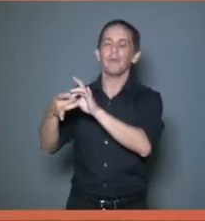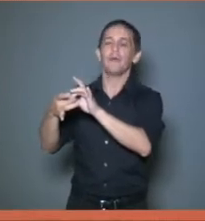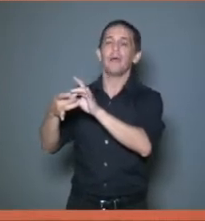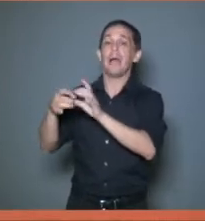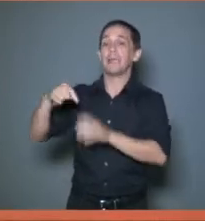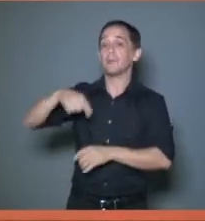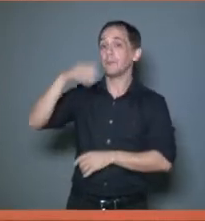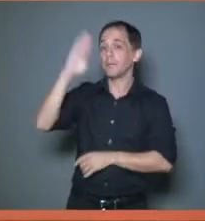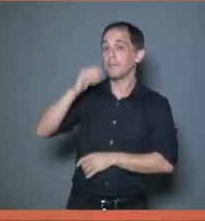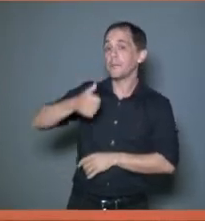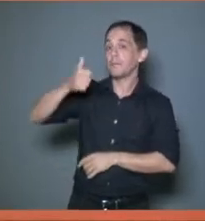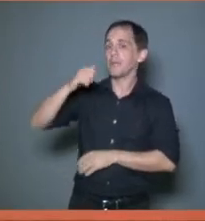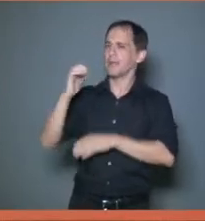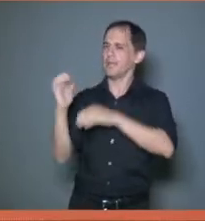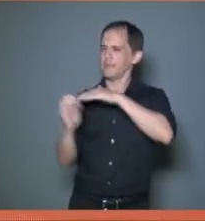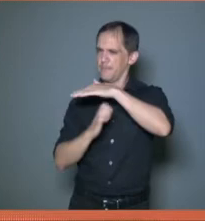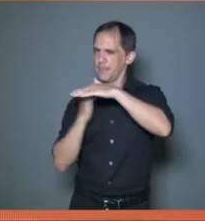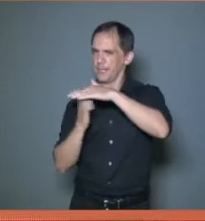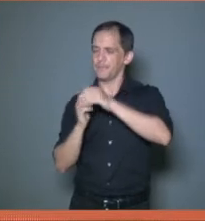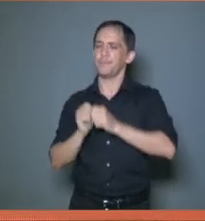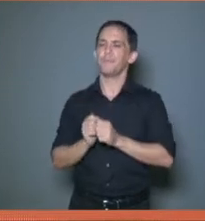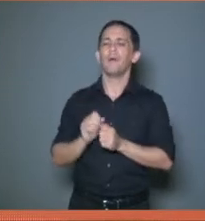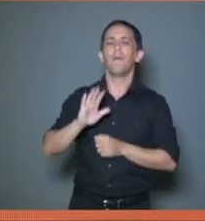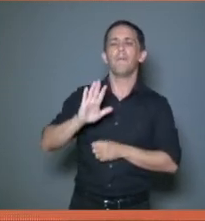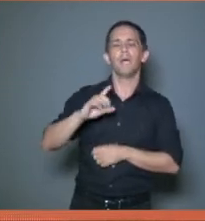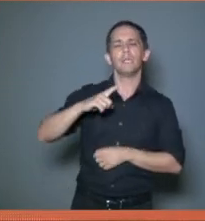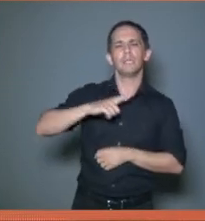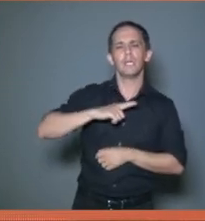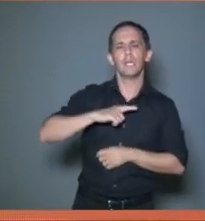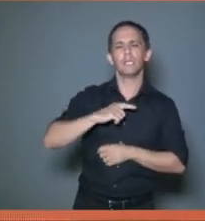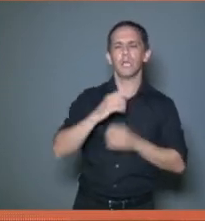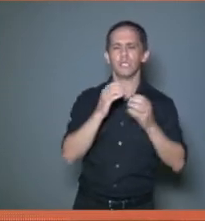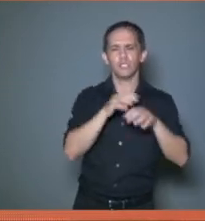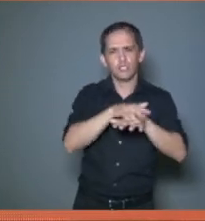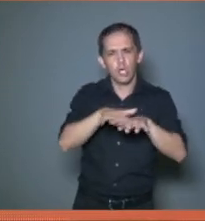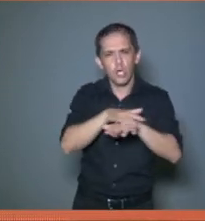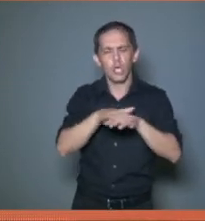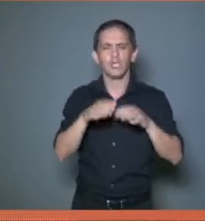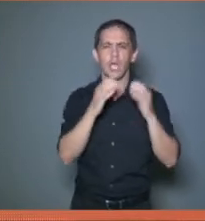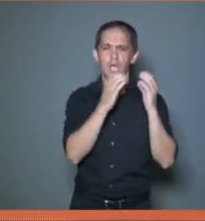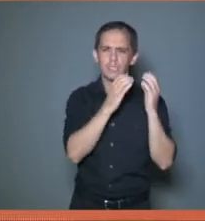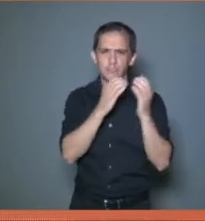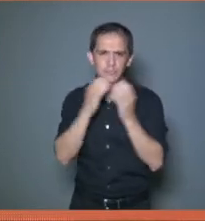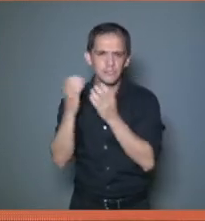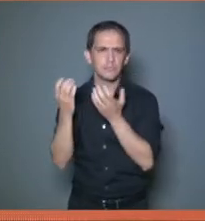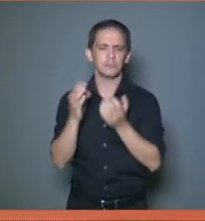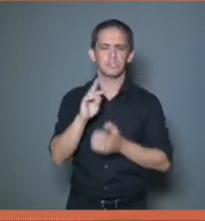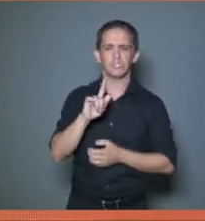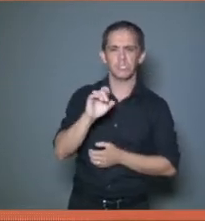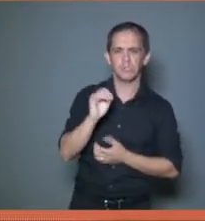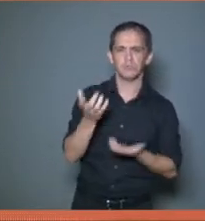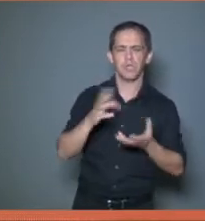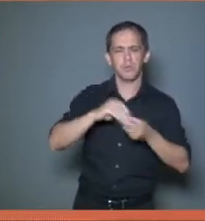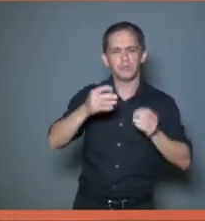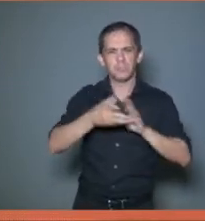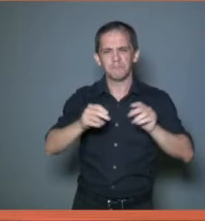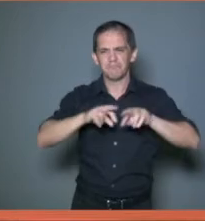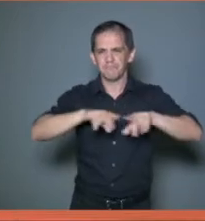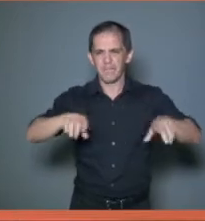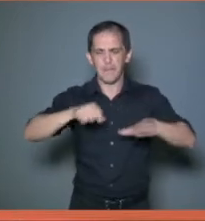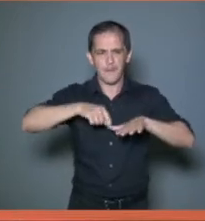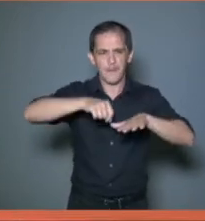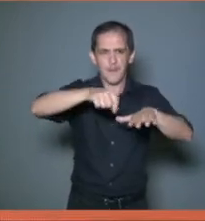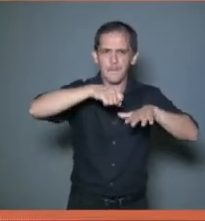already planted 117,000 hectares of soybean, corn, cotton, wheat,